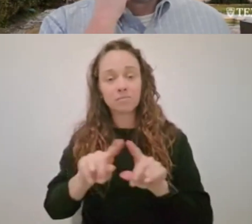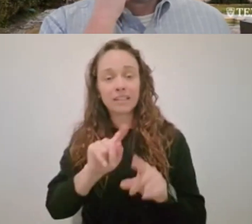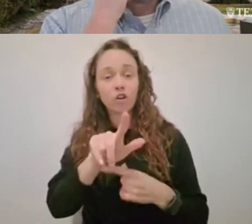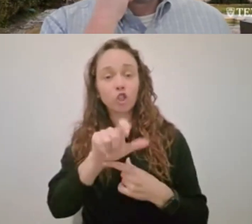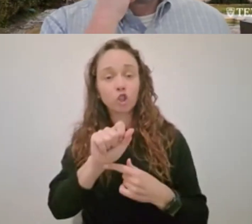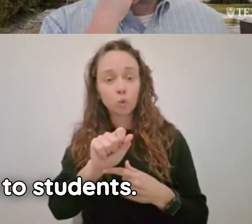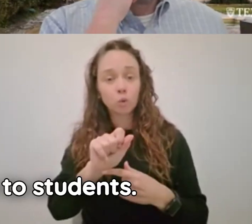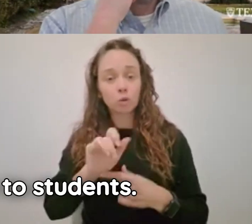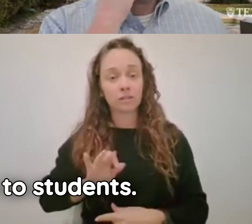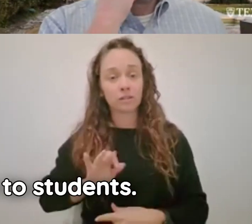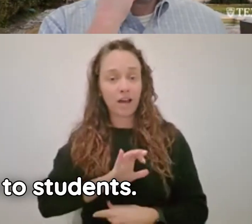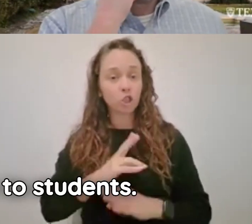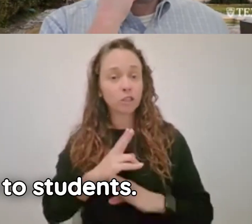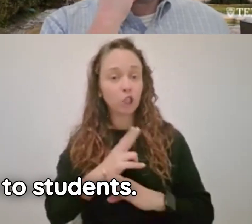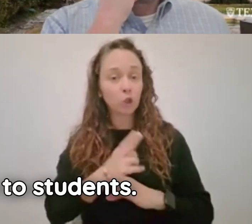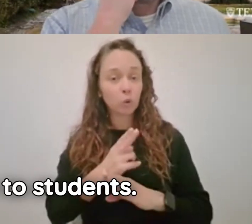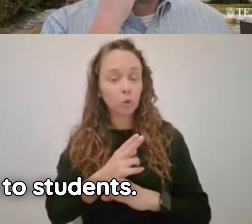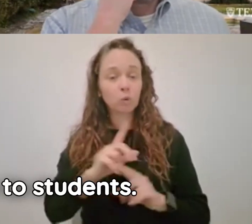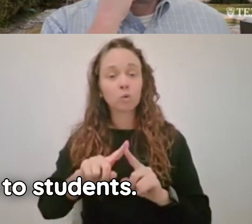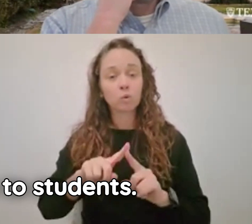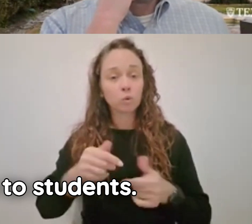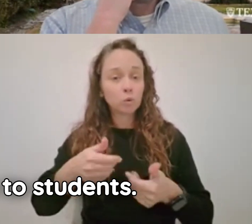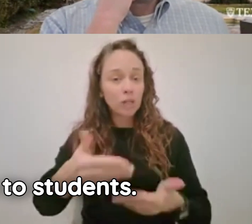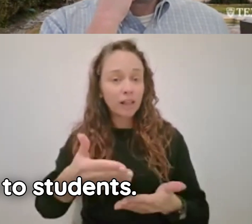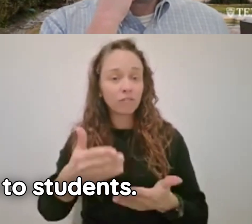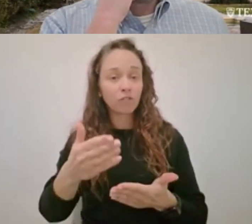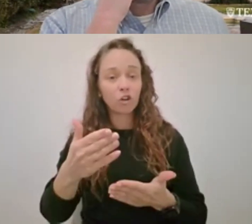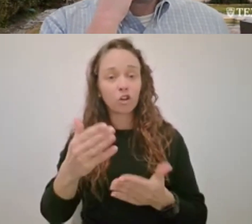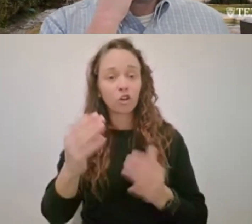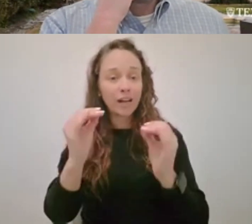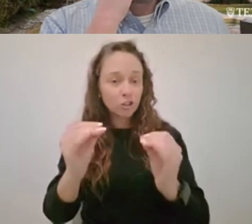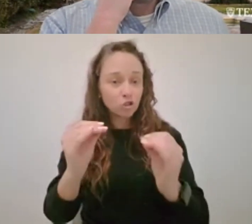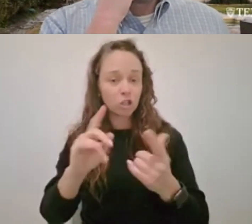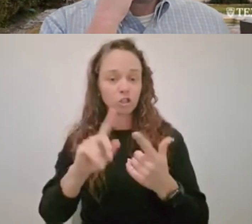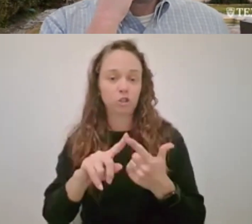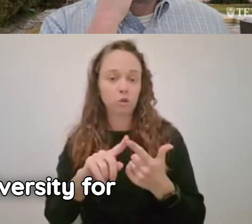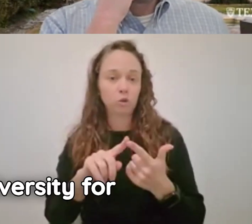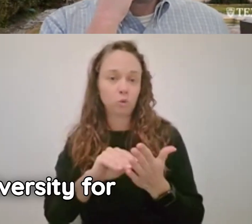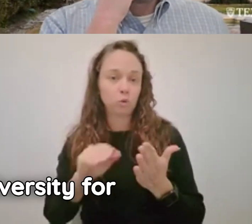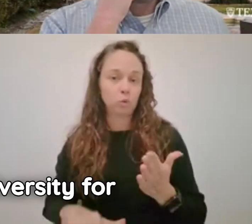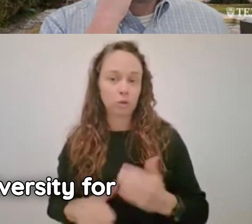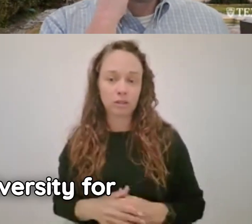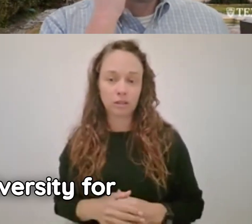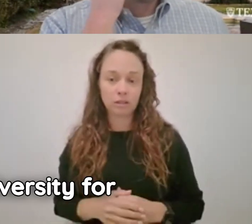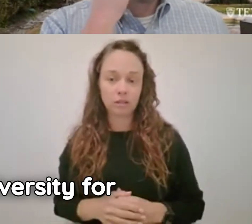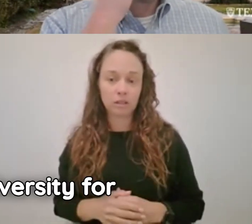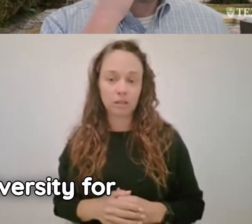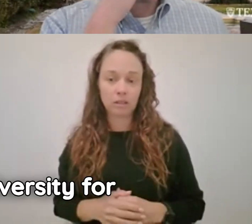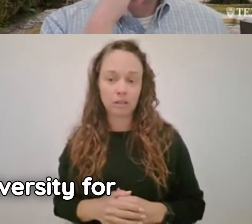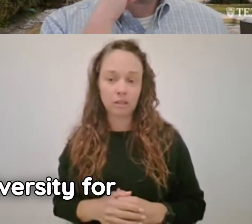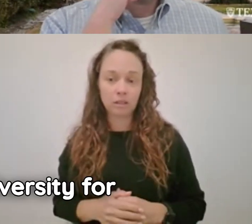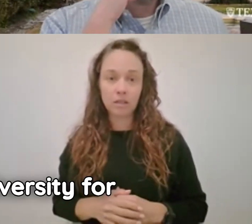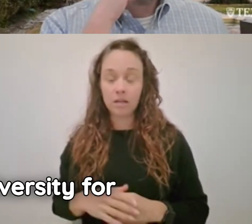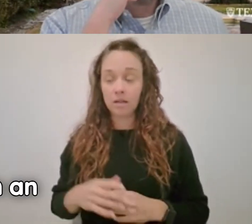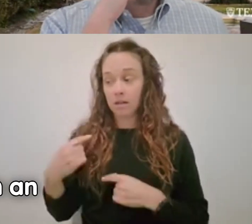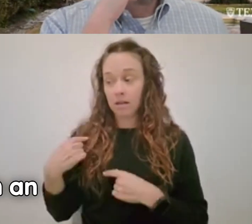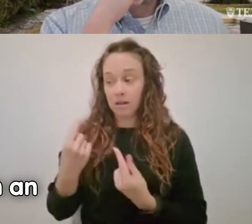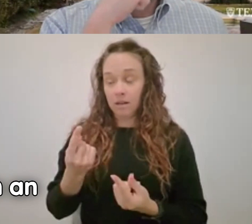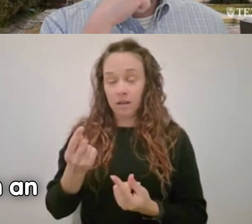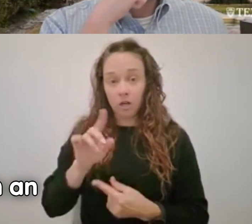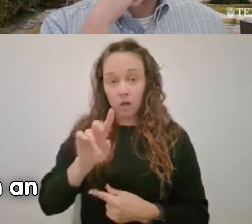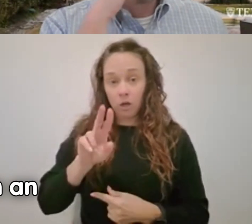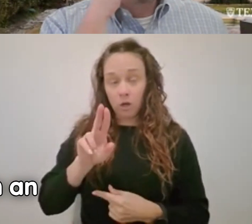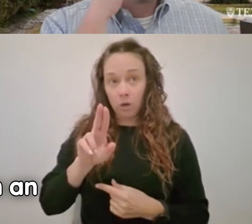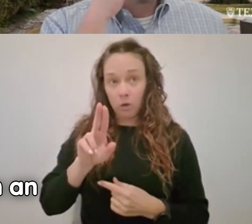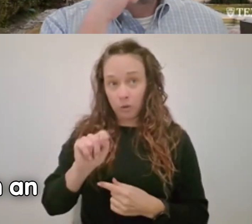use to deliver instruction to students. I've been at the university for